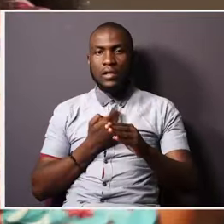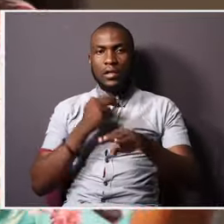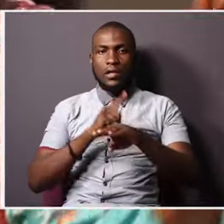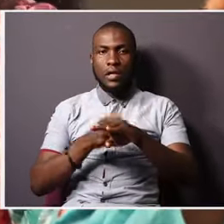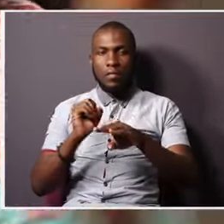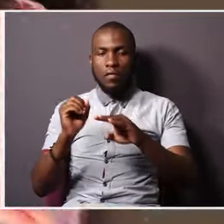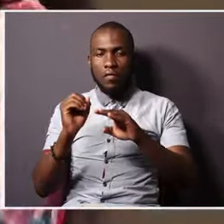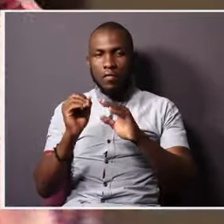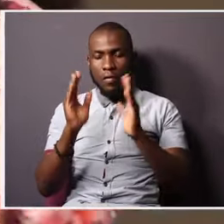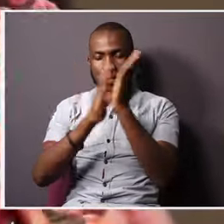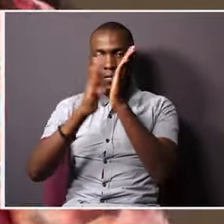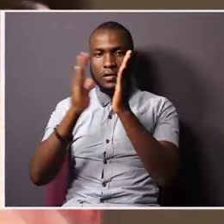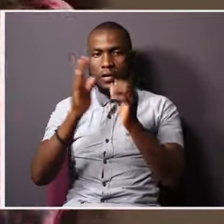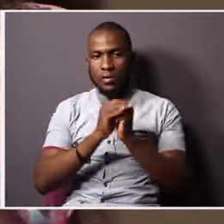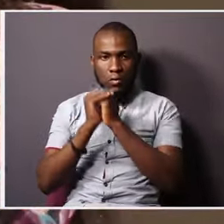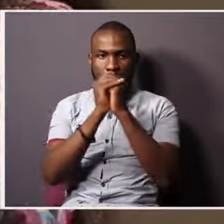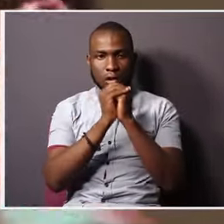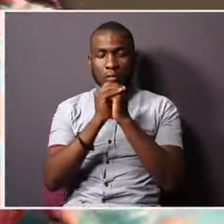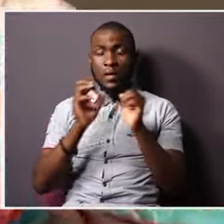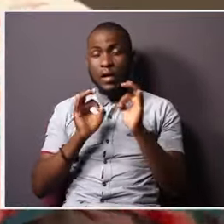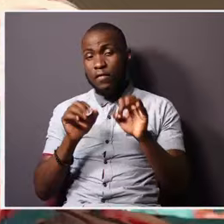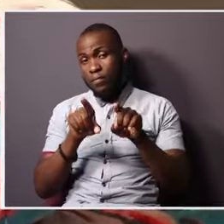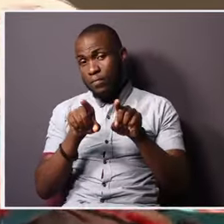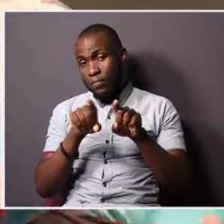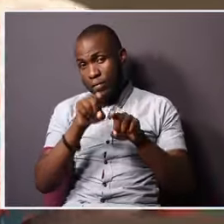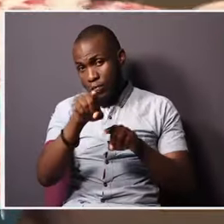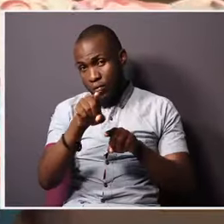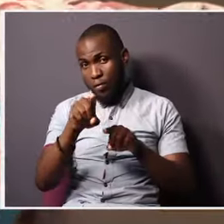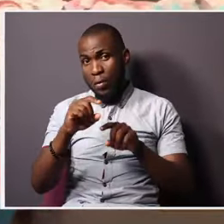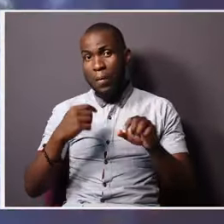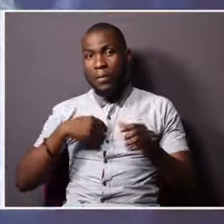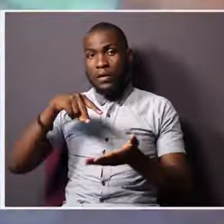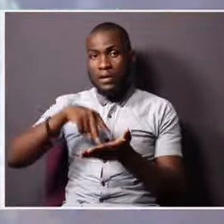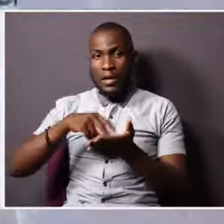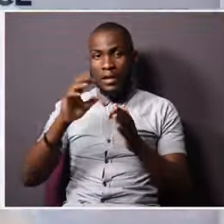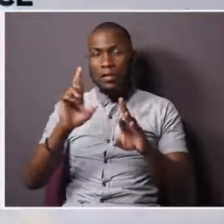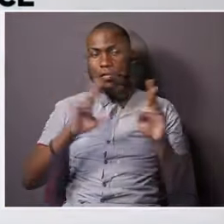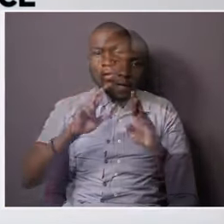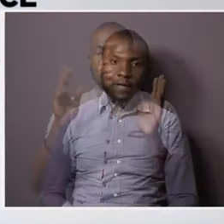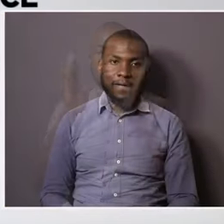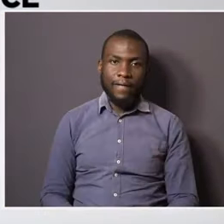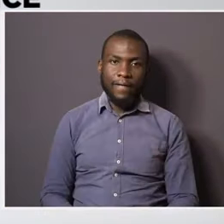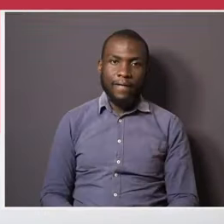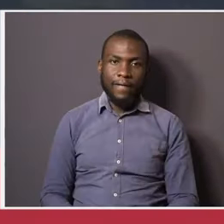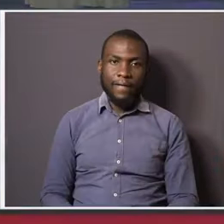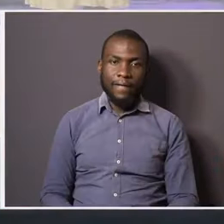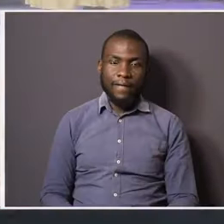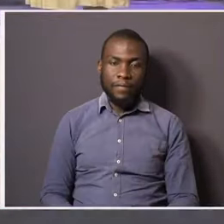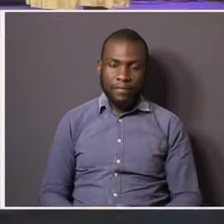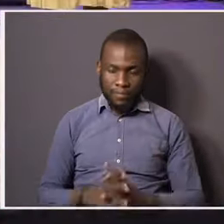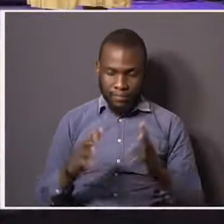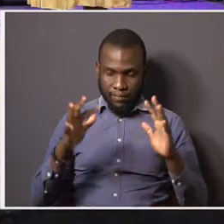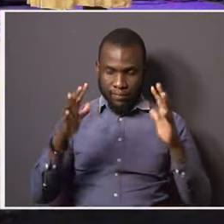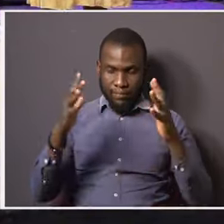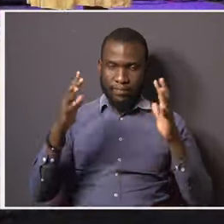time of praise and worship. If I were you, I'd be up on my feet, ready to praise. Merry Christmas and